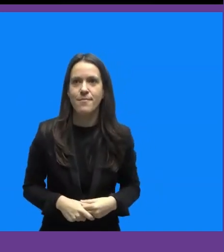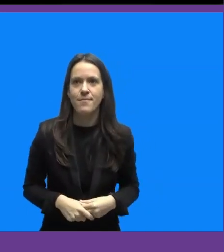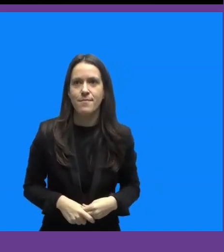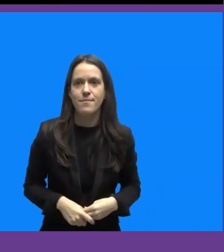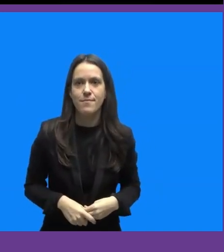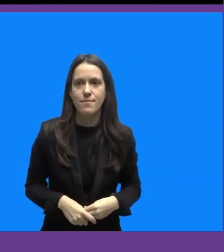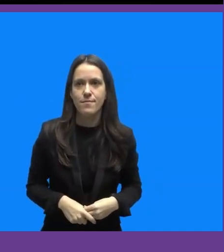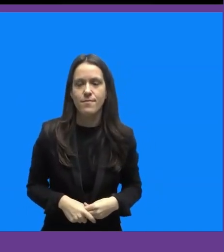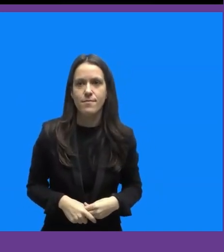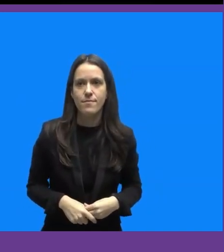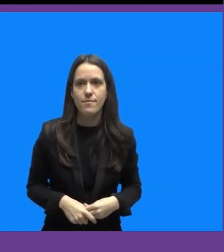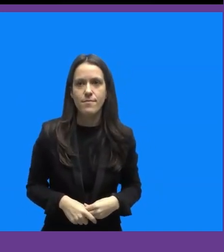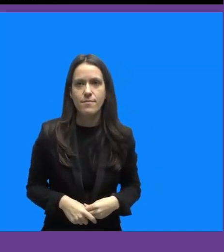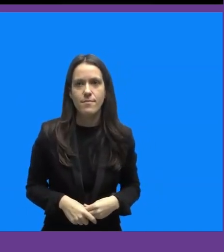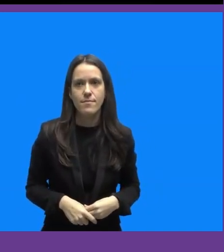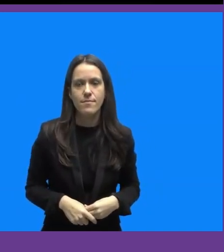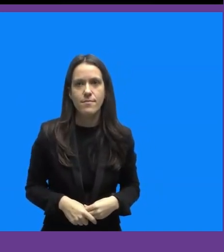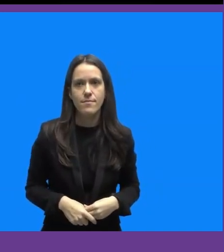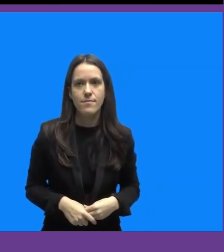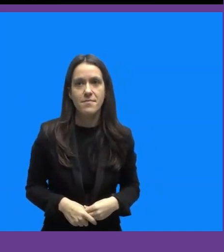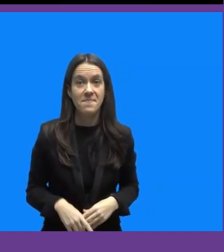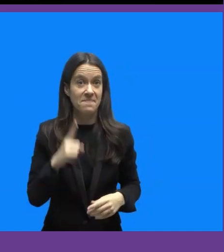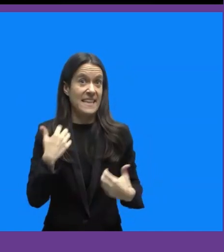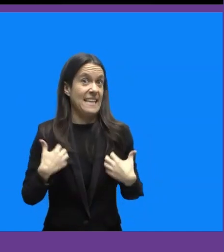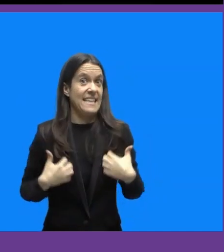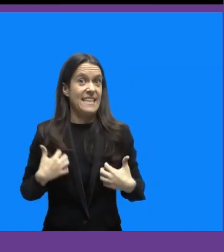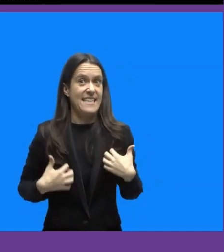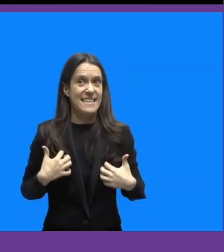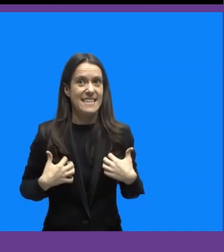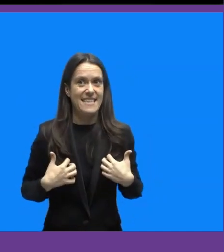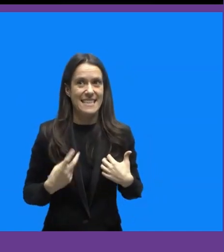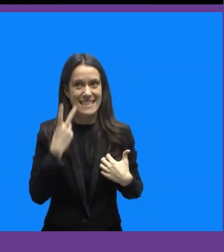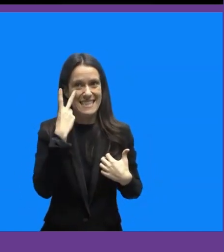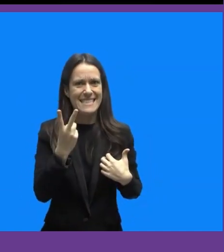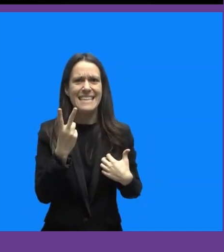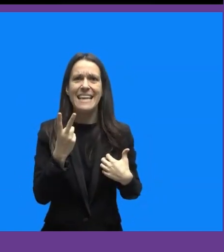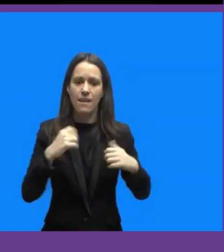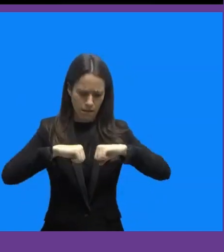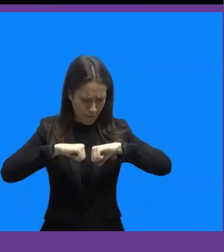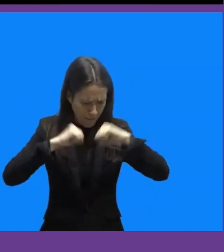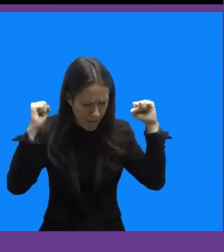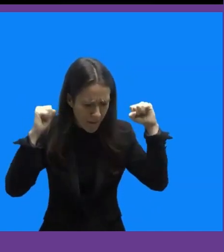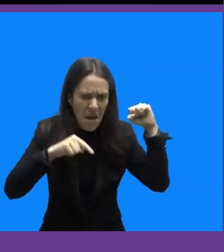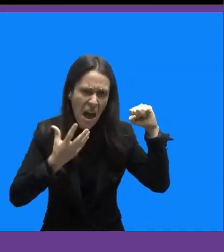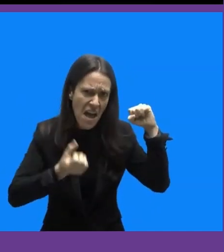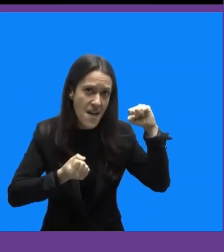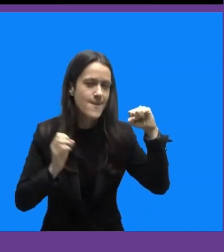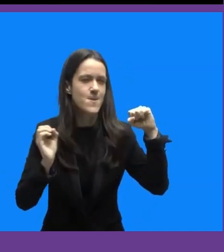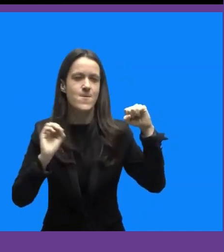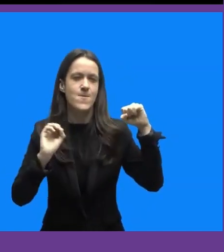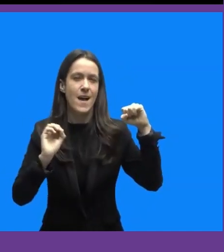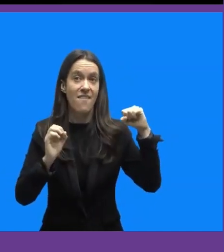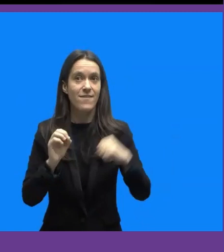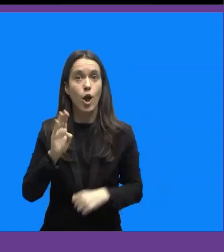So interesting looking at what's happening and what's not happening at education. Bloom's taxonomy we